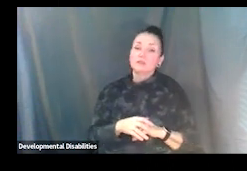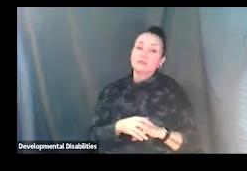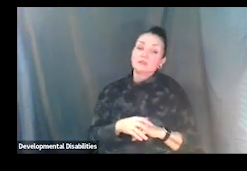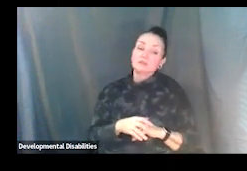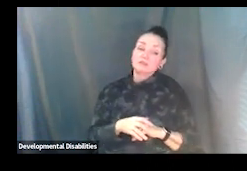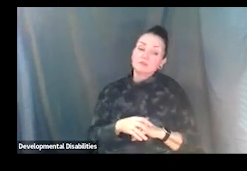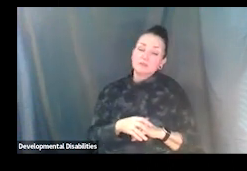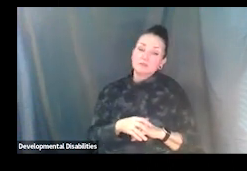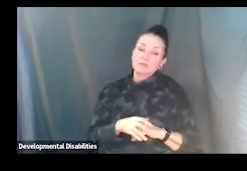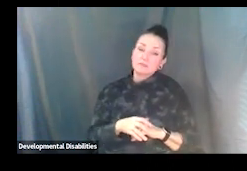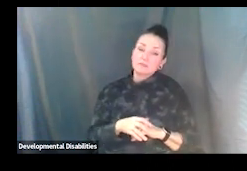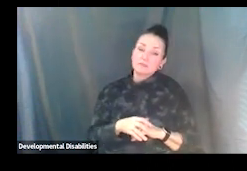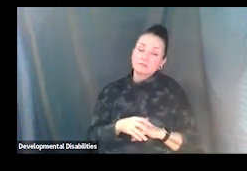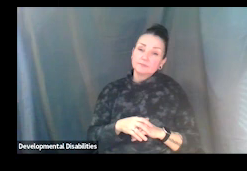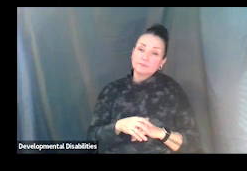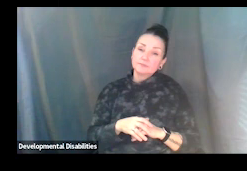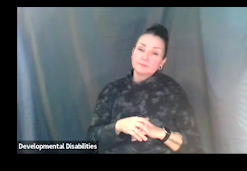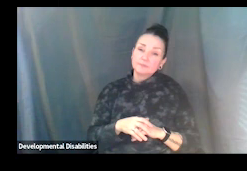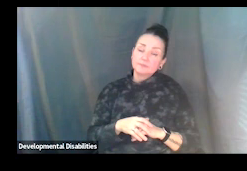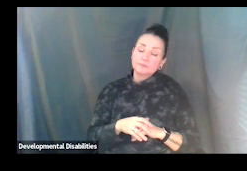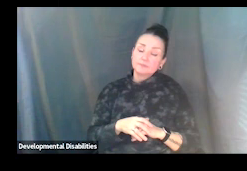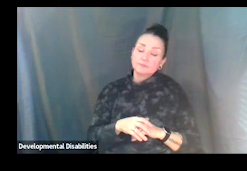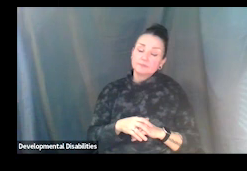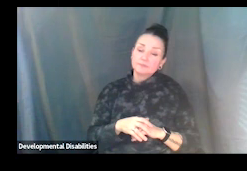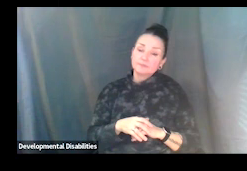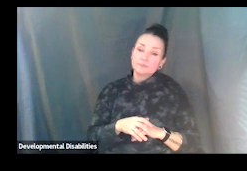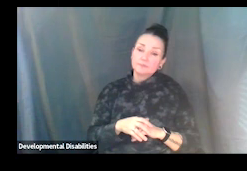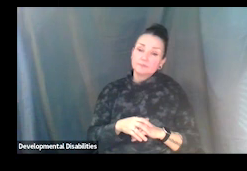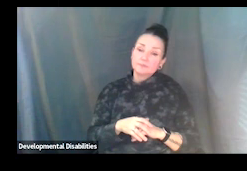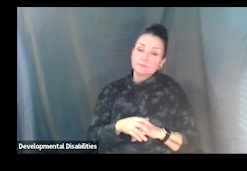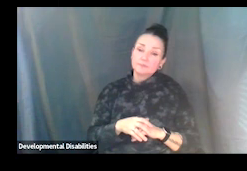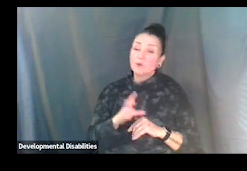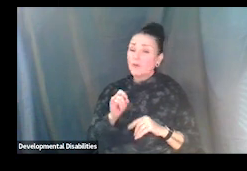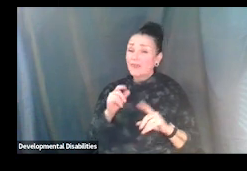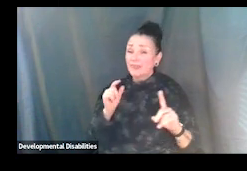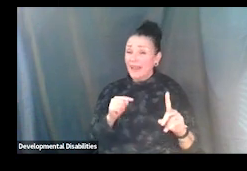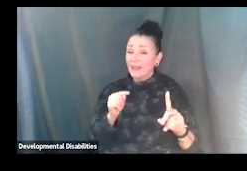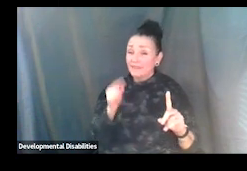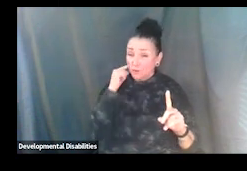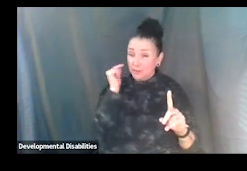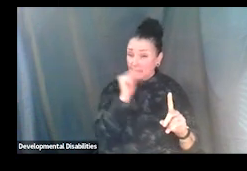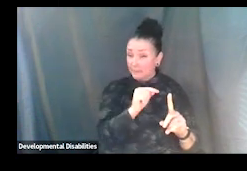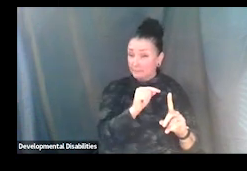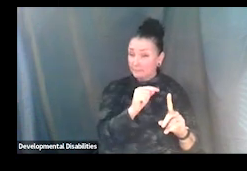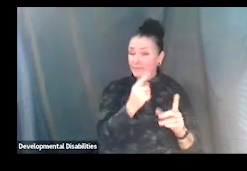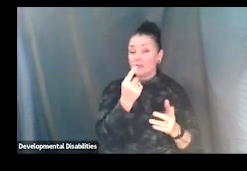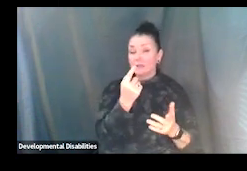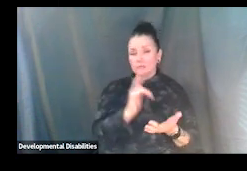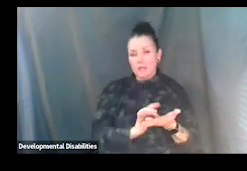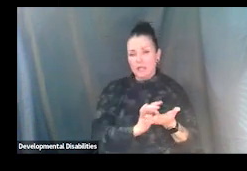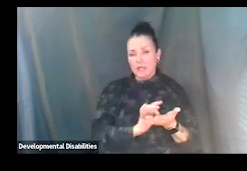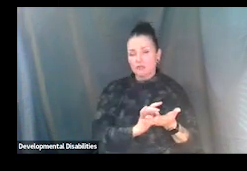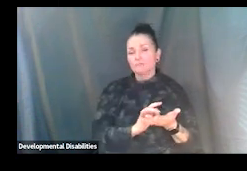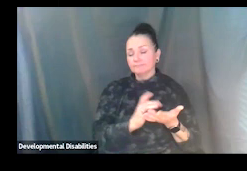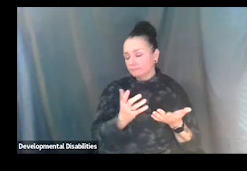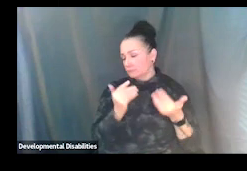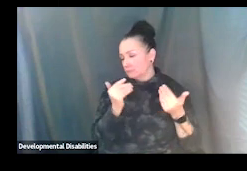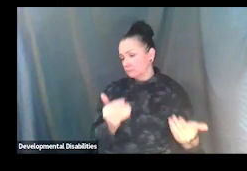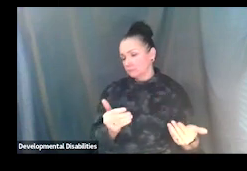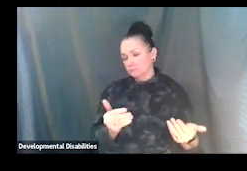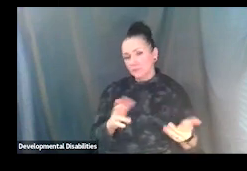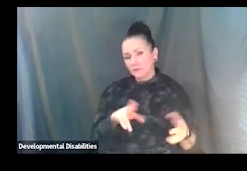long run as well. Where I sometimes struggle, Jennifer, is in really young kids, and I have this ongoing debate with